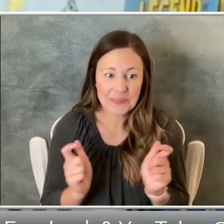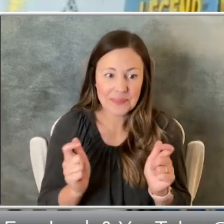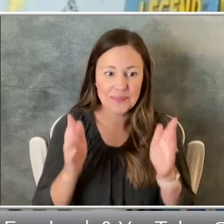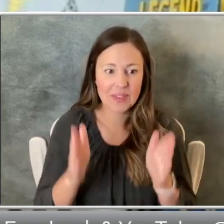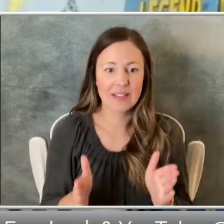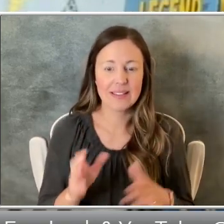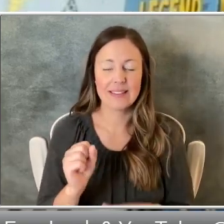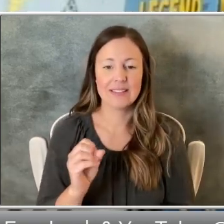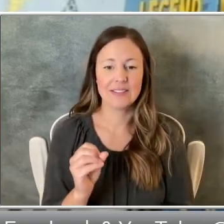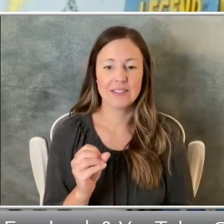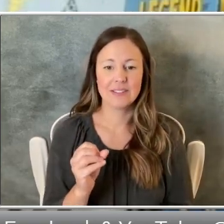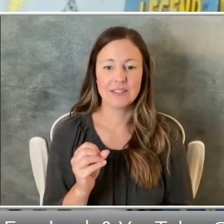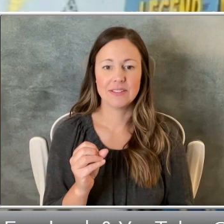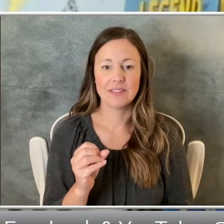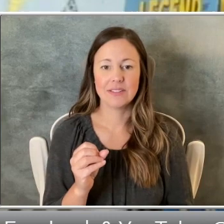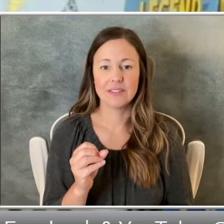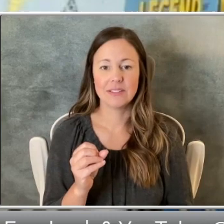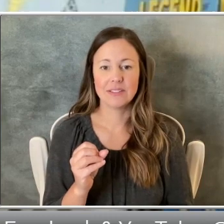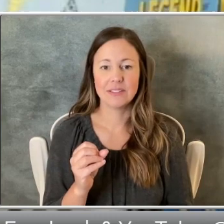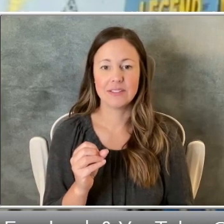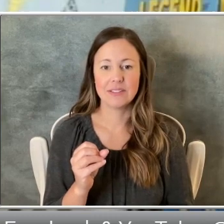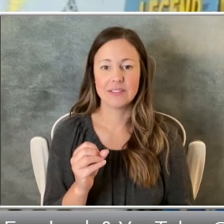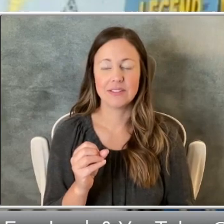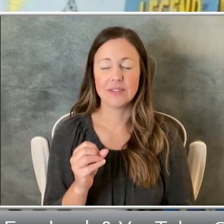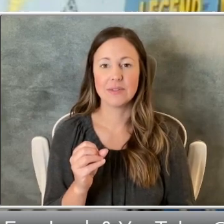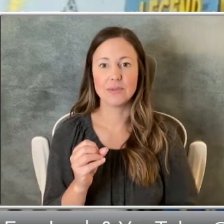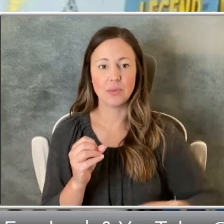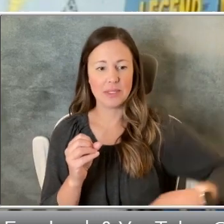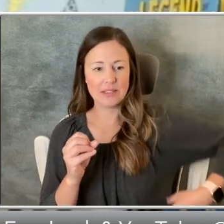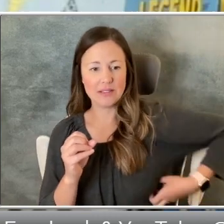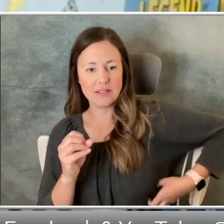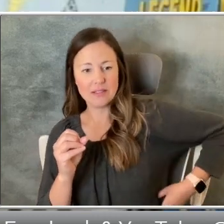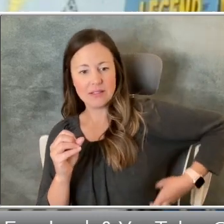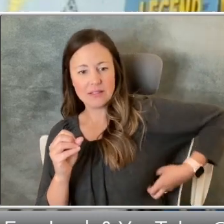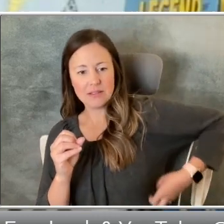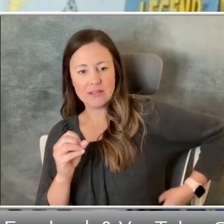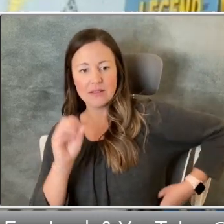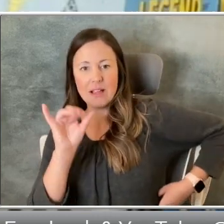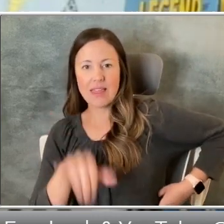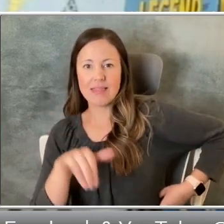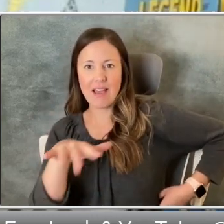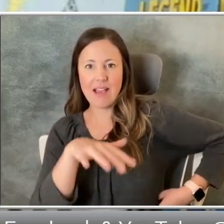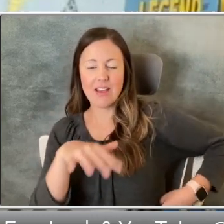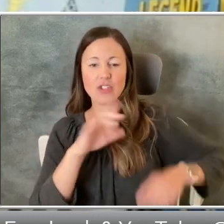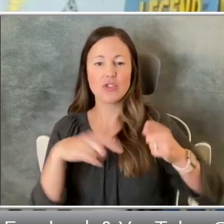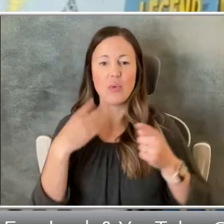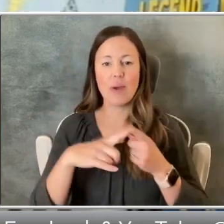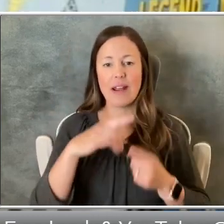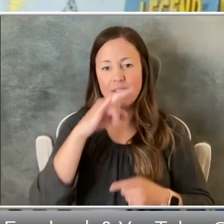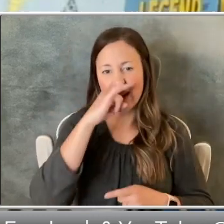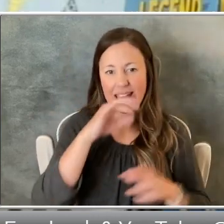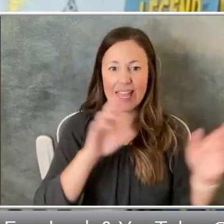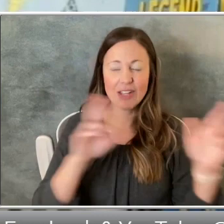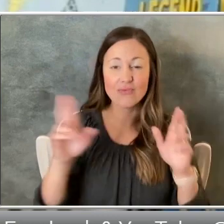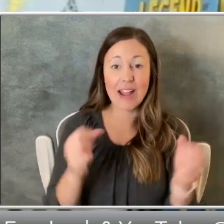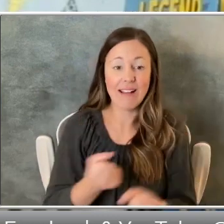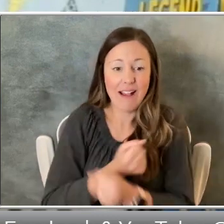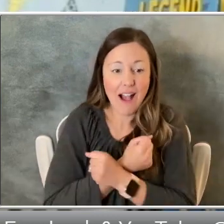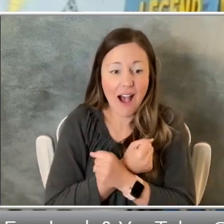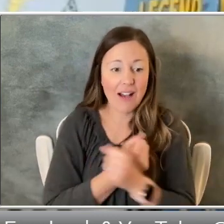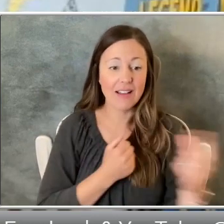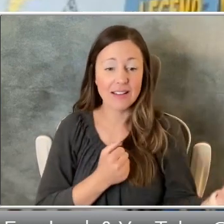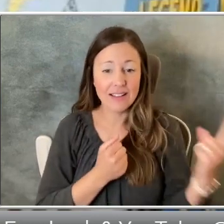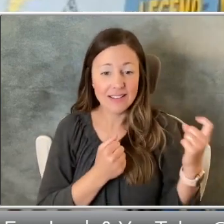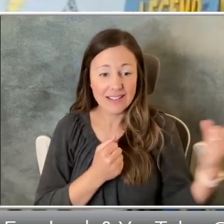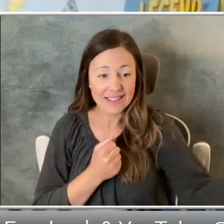it sits right on the side, like under my arm. And so when kids like get ready to hug me, I always tell